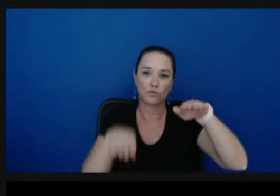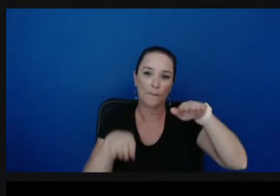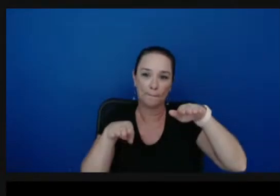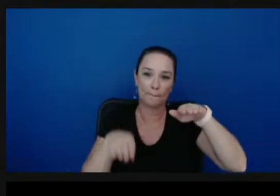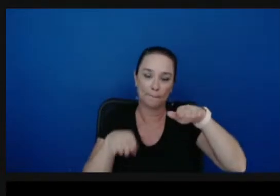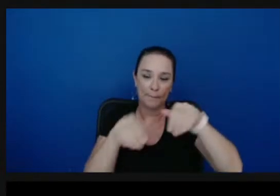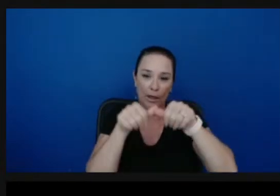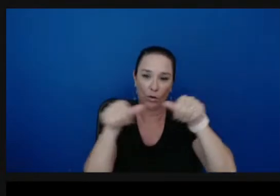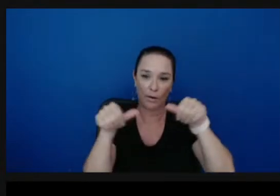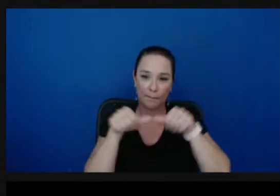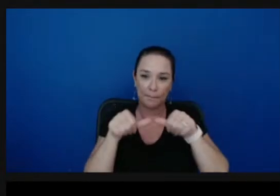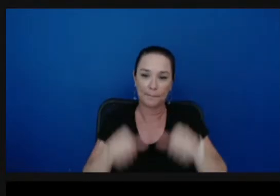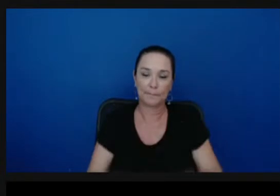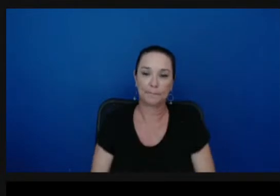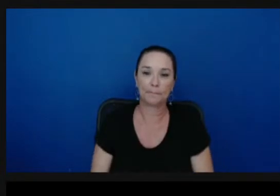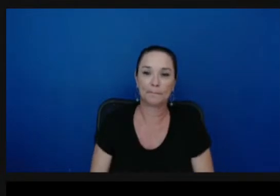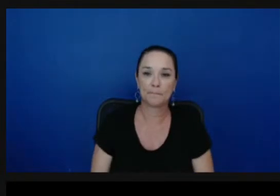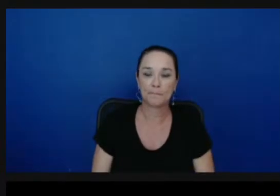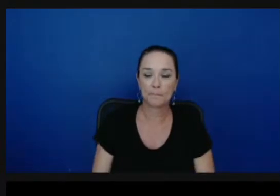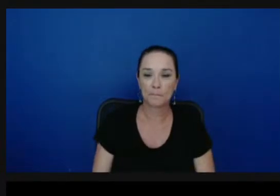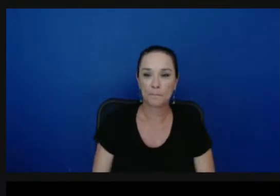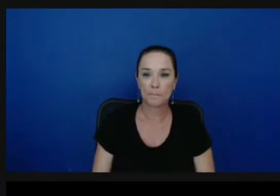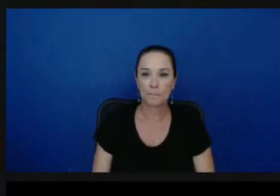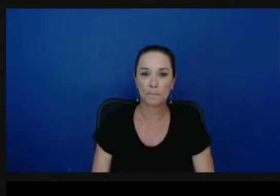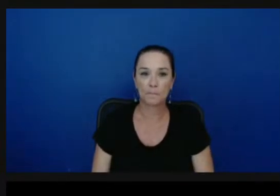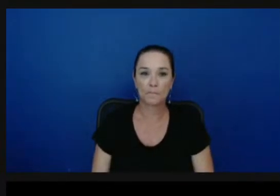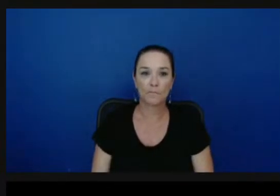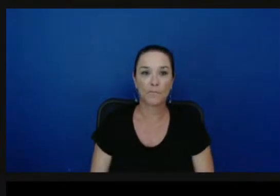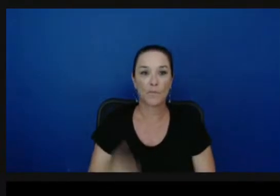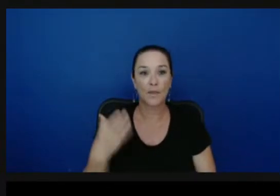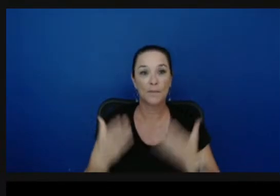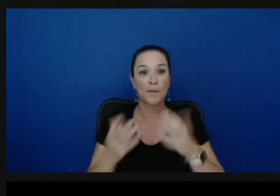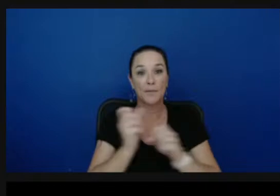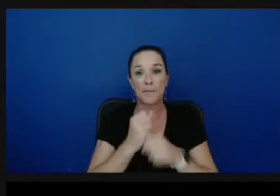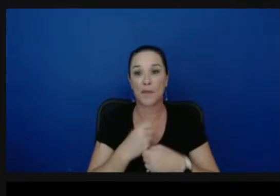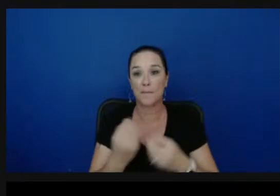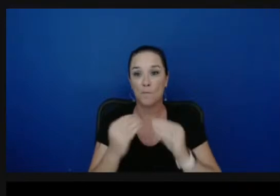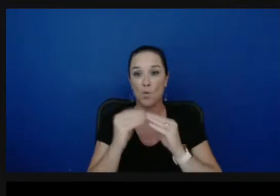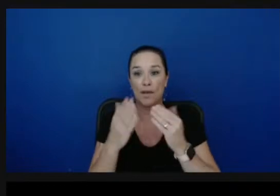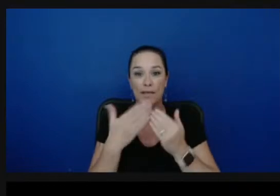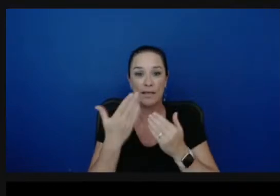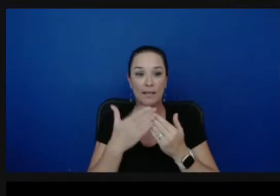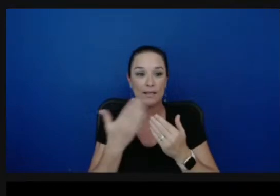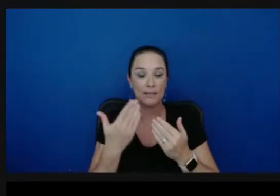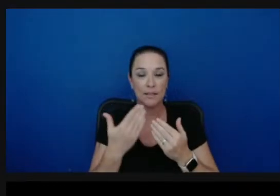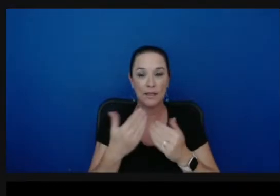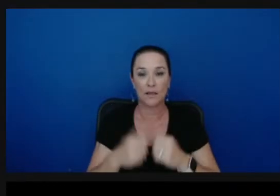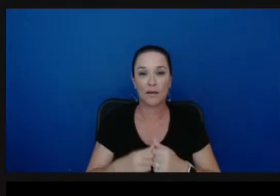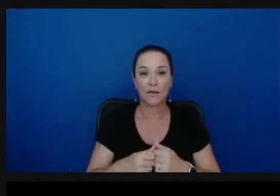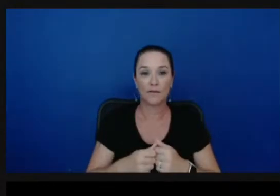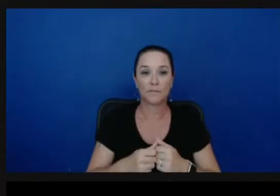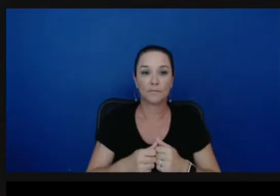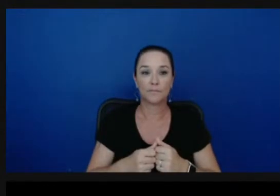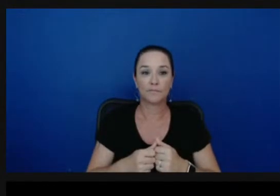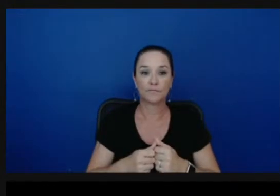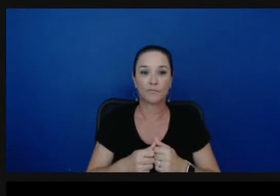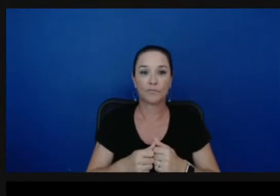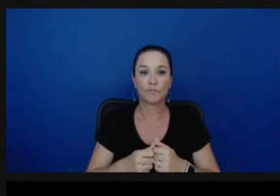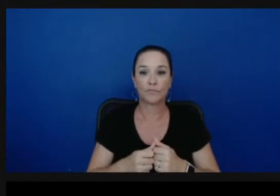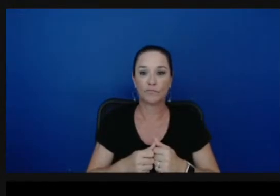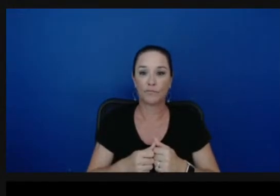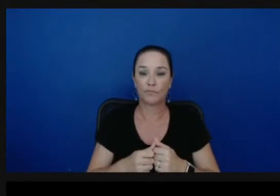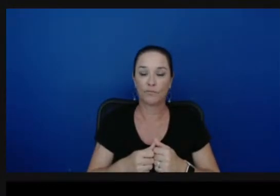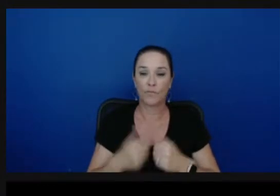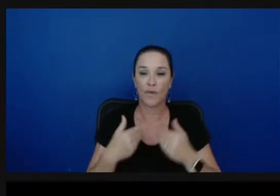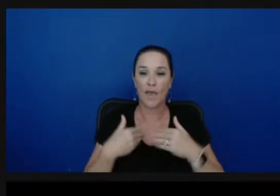Yeah. So maybe to make it easier, I'll highlight here this collapse area from 2018